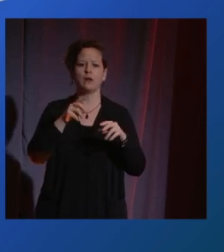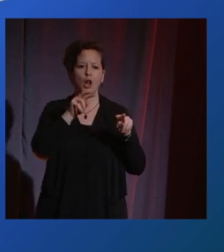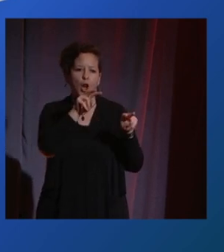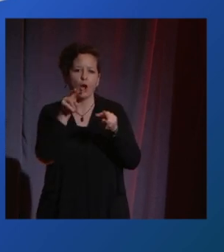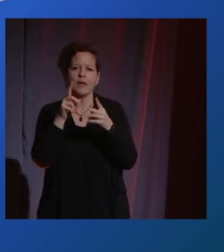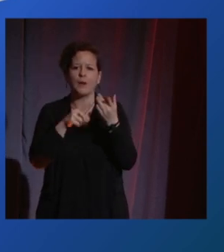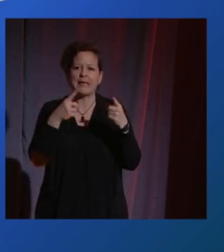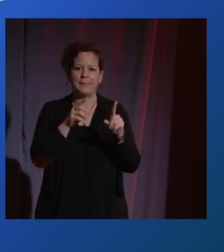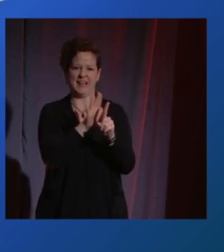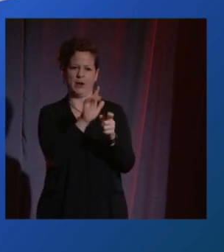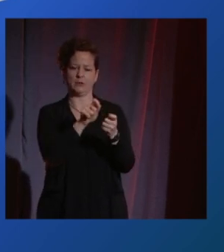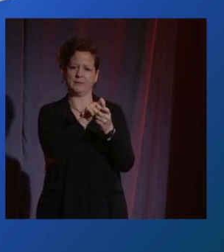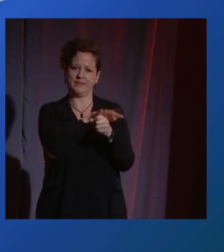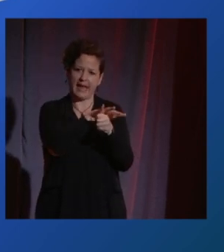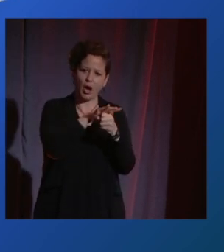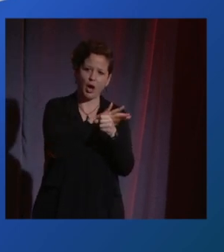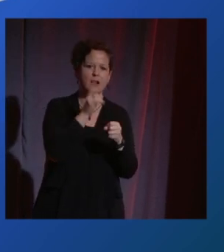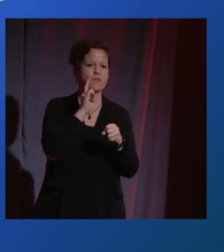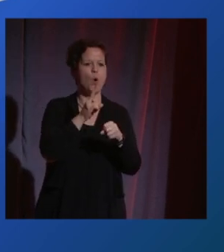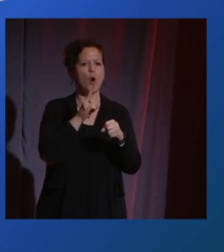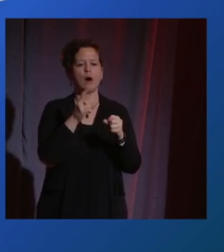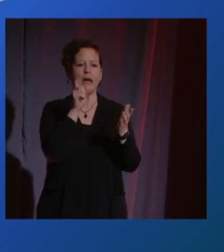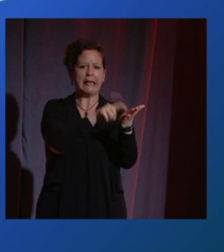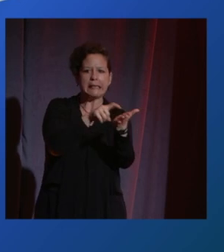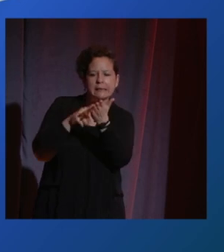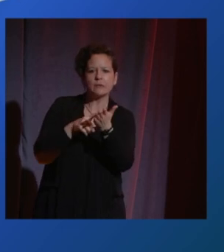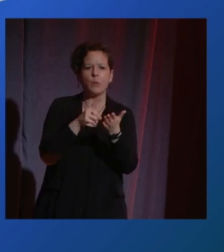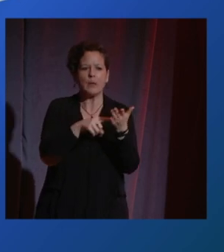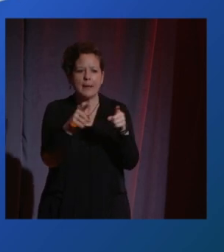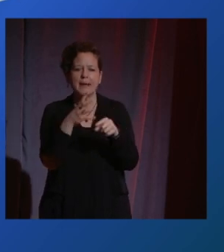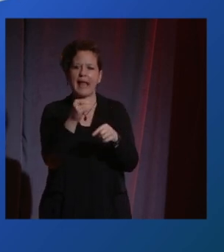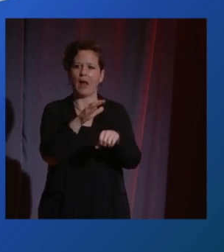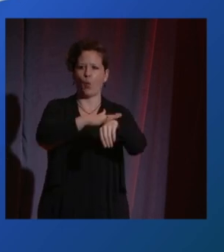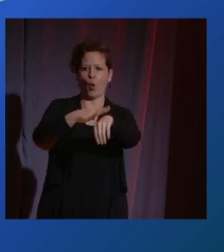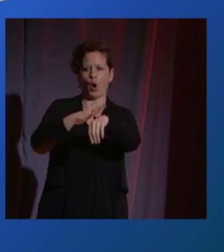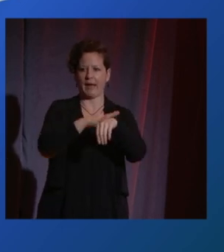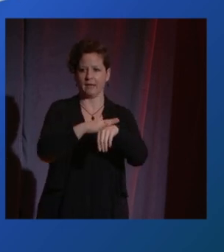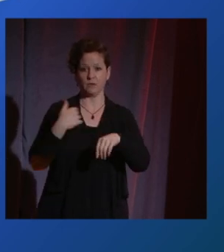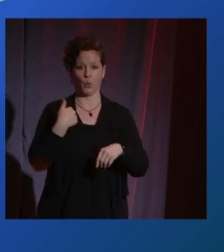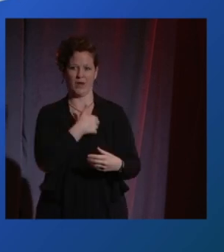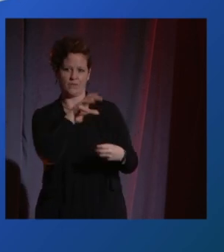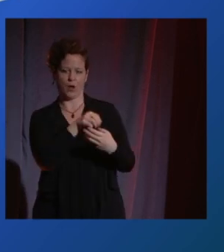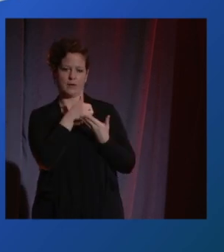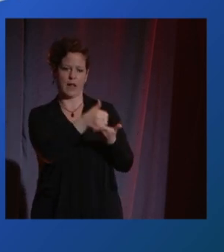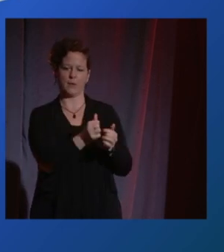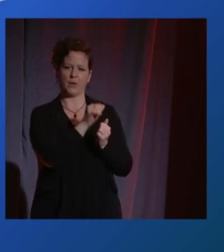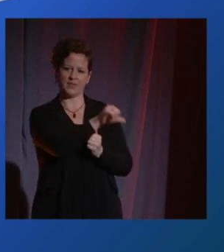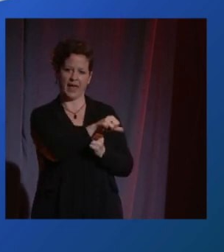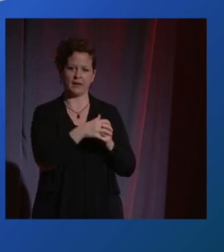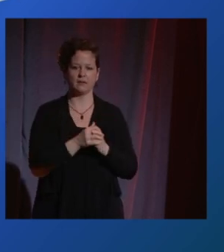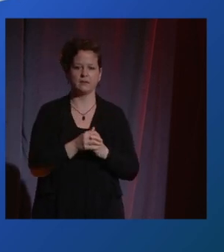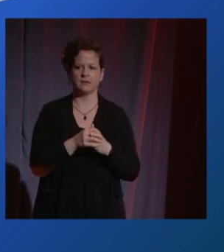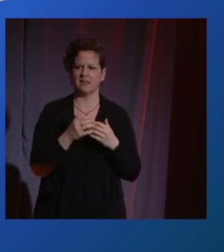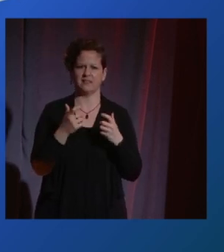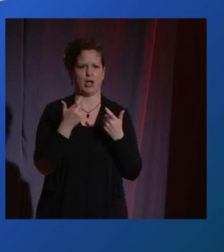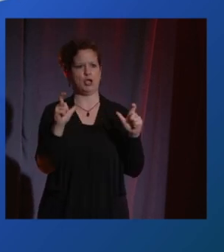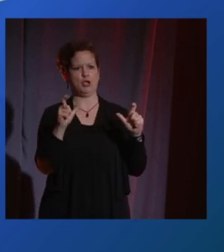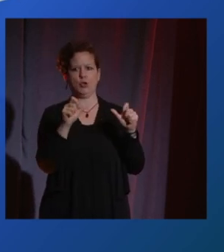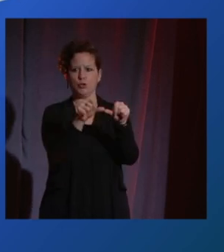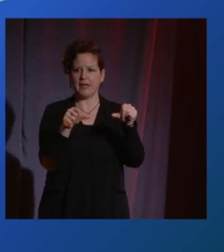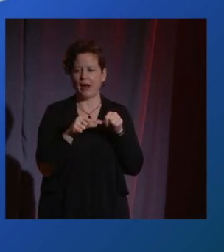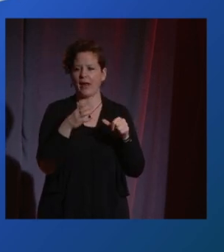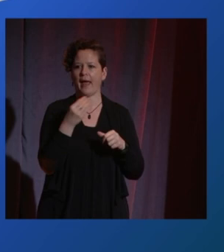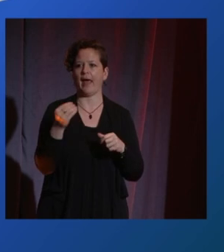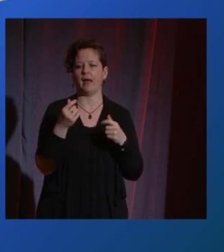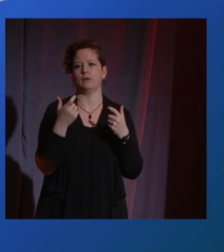preparedness and targeting and the scale of that is daunting but so is the